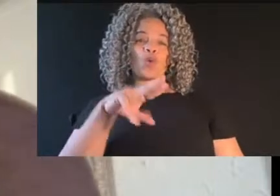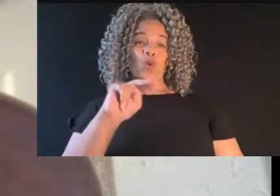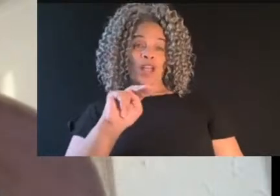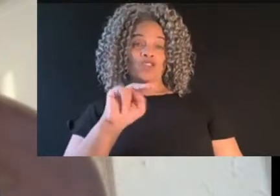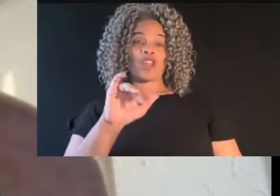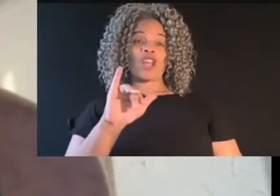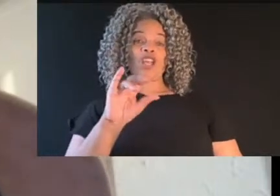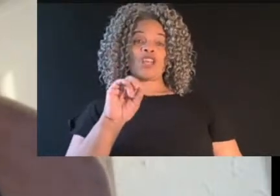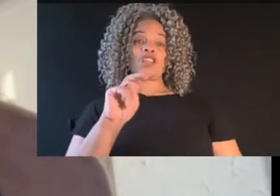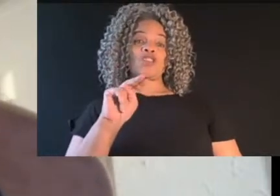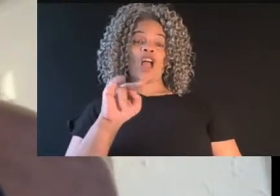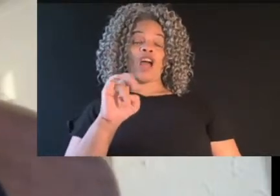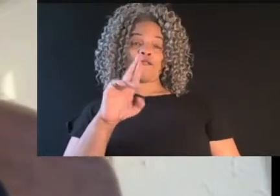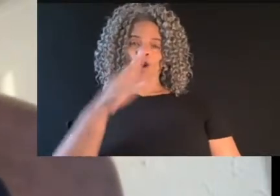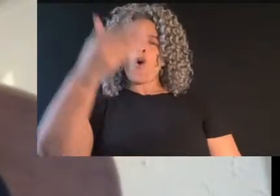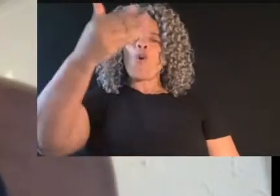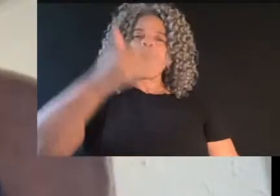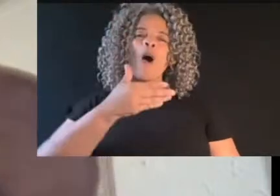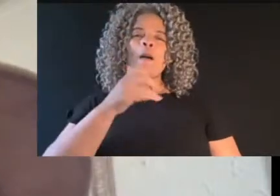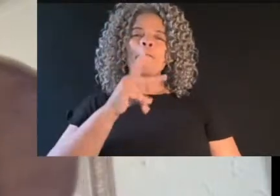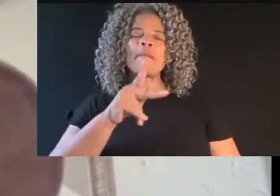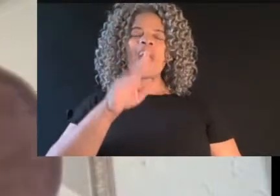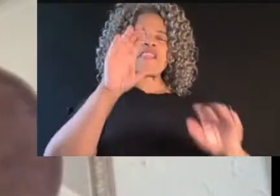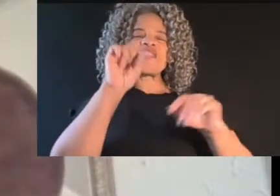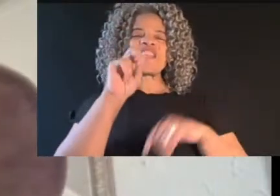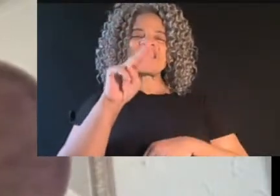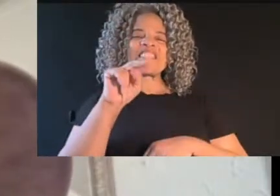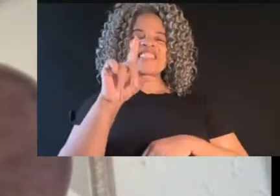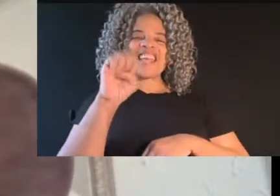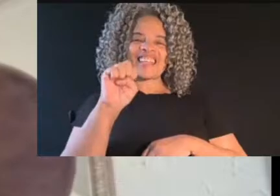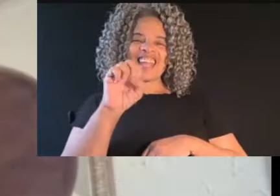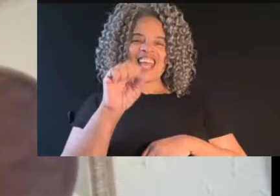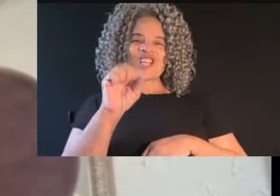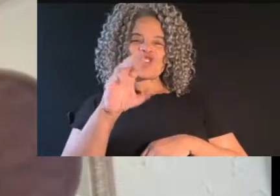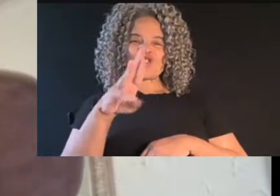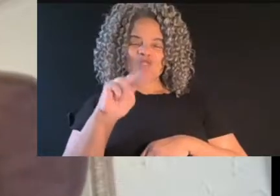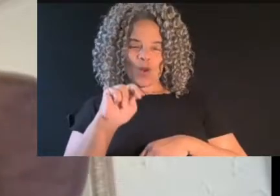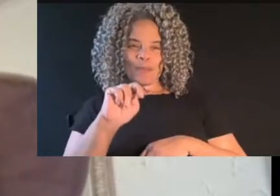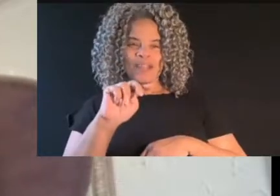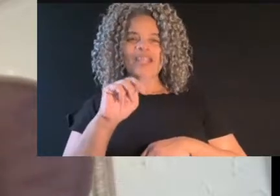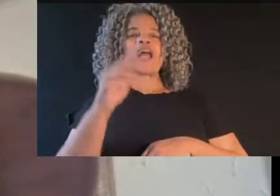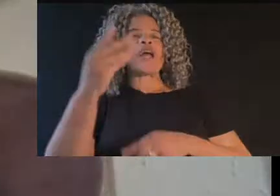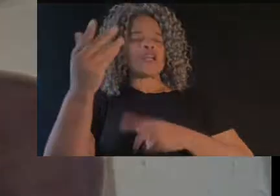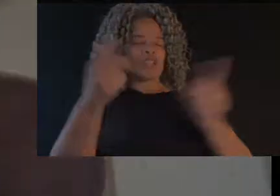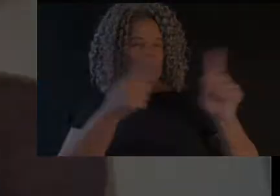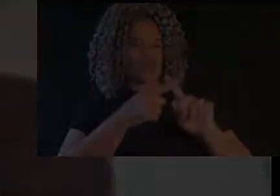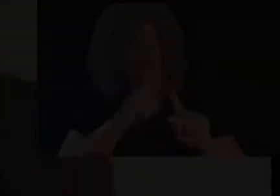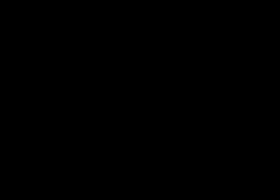Welcome back to Sundae Sermon, Gretchen. Let's take a trip to the park. Take it away.